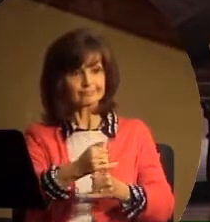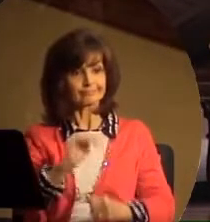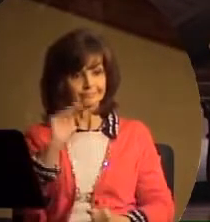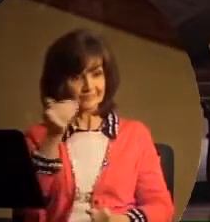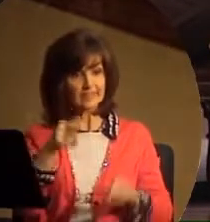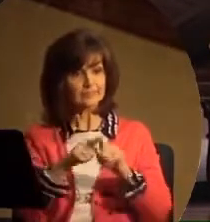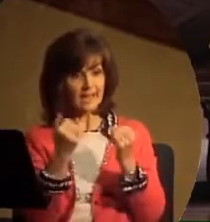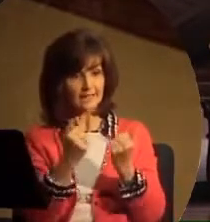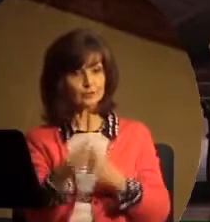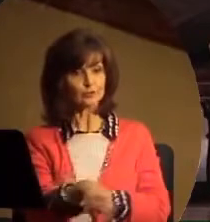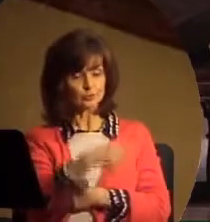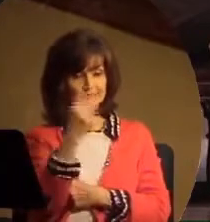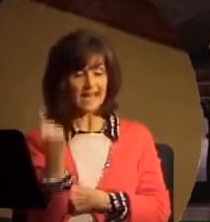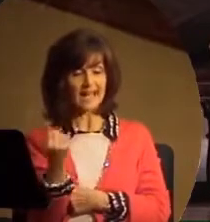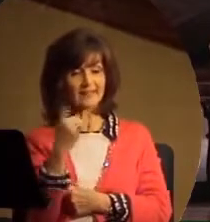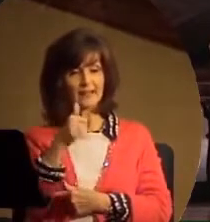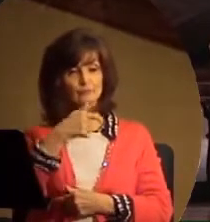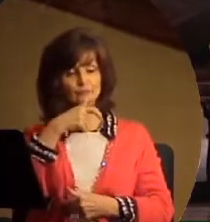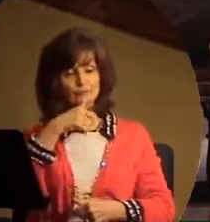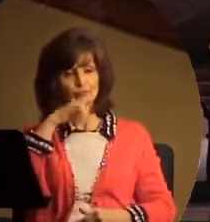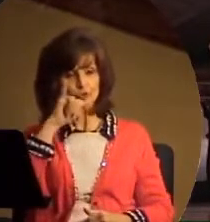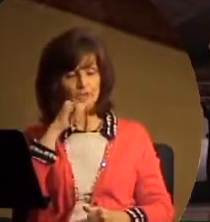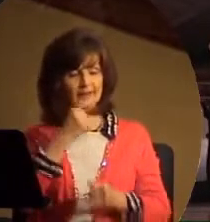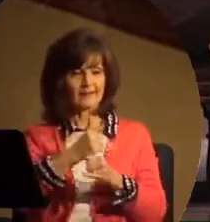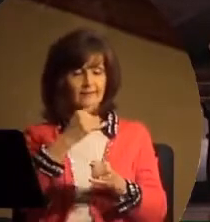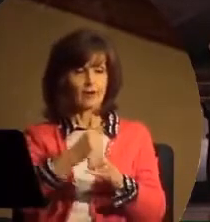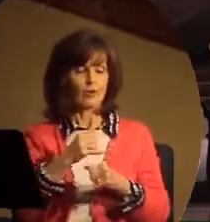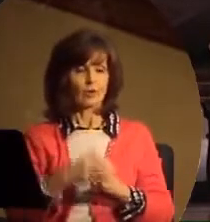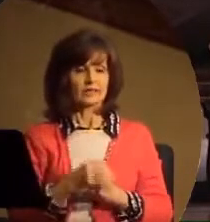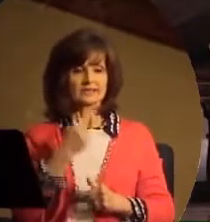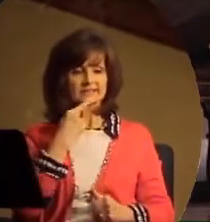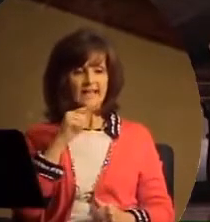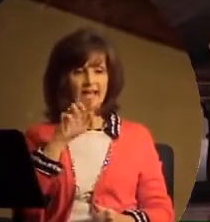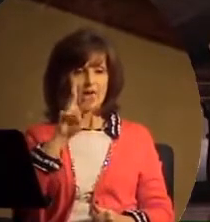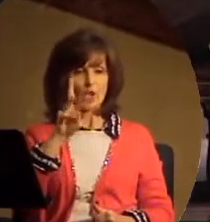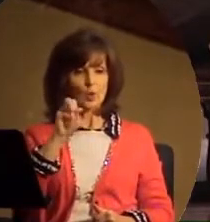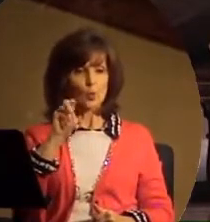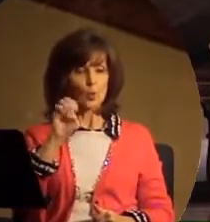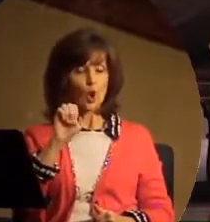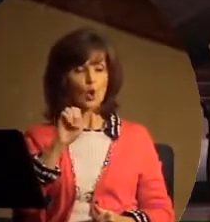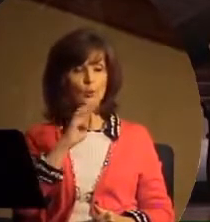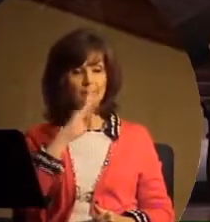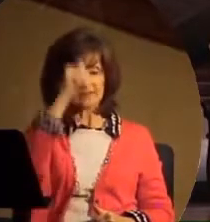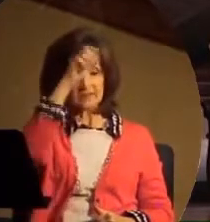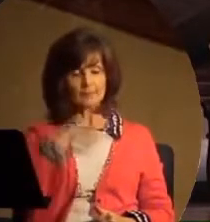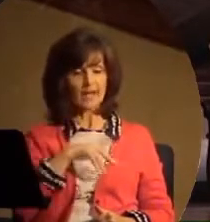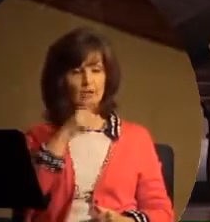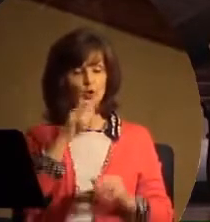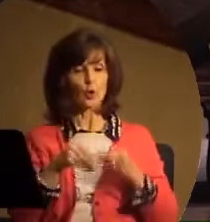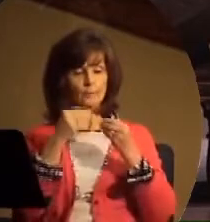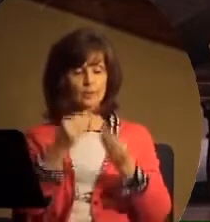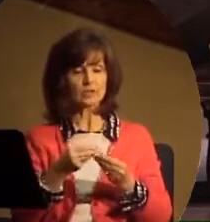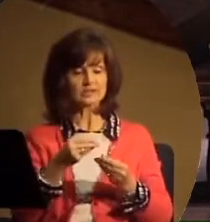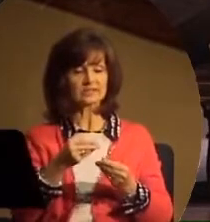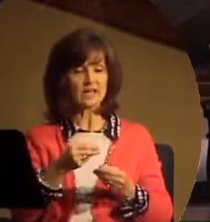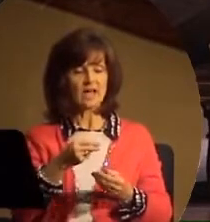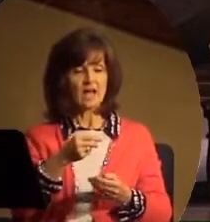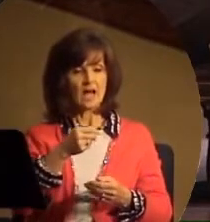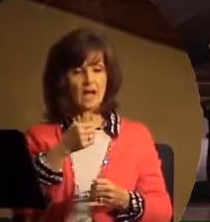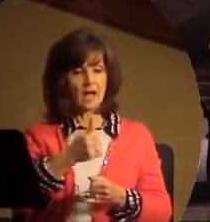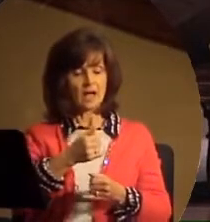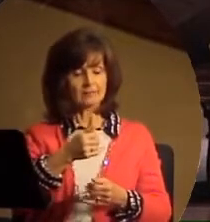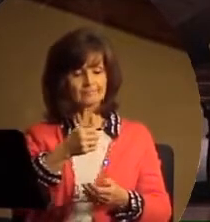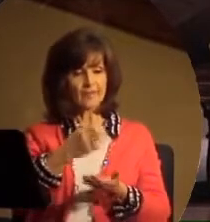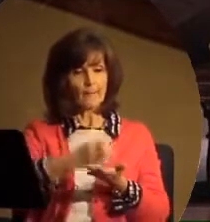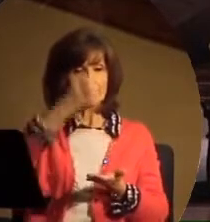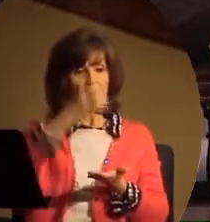familiar, don't it? They were given to alcohol. And he said this, "Woe be unto the man that puts a bottle to his neighbor's lips."